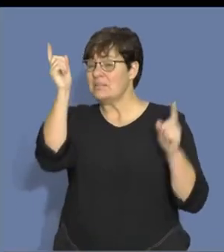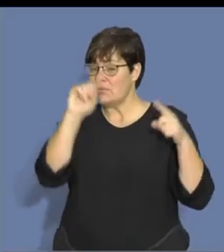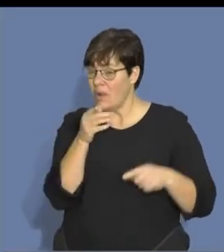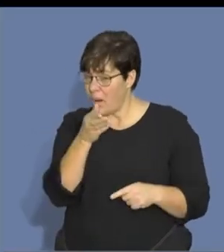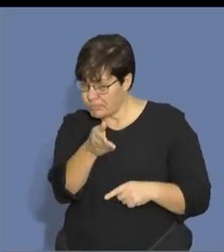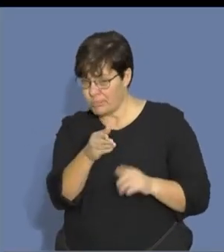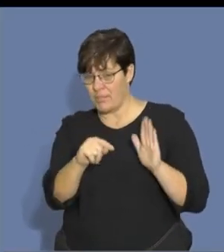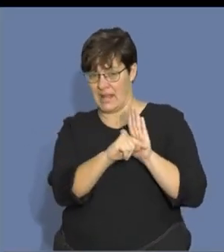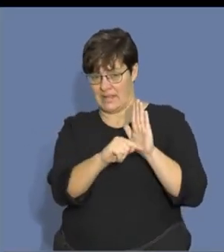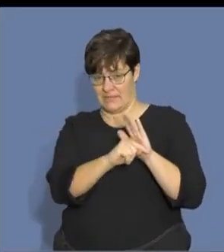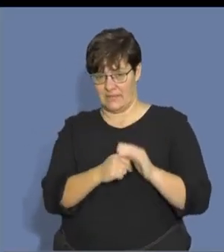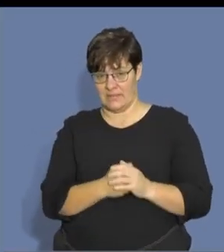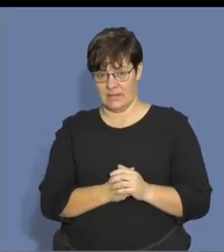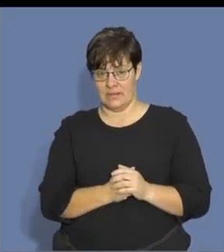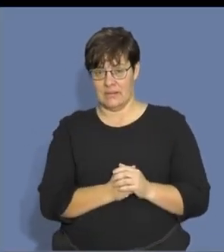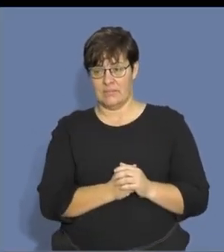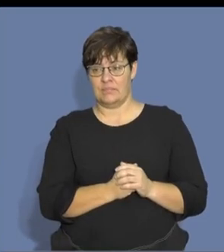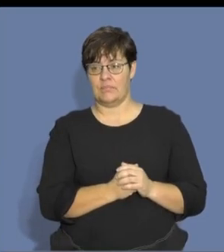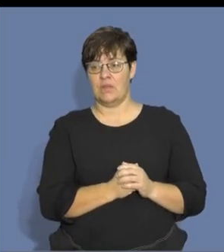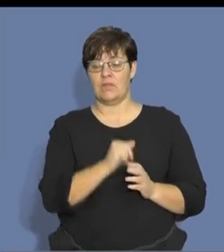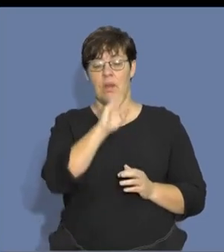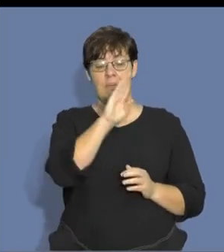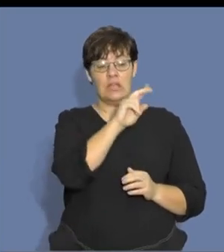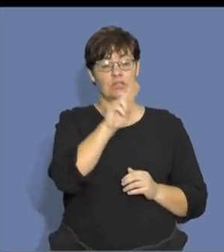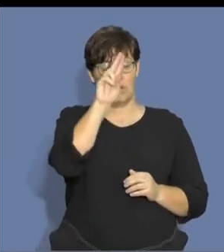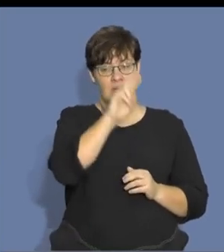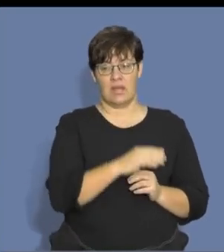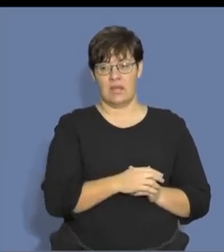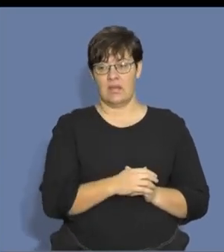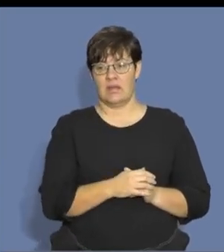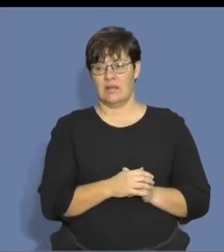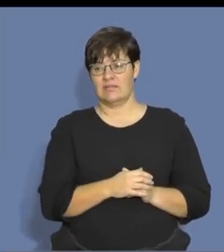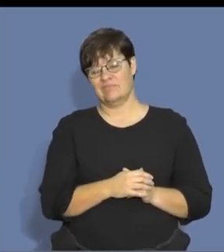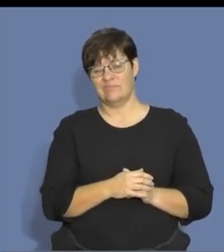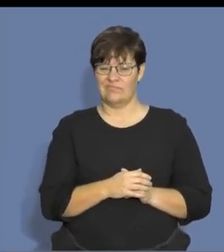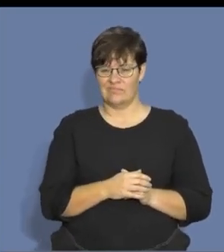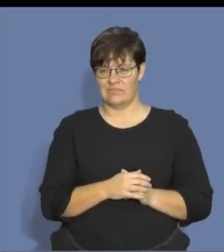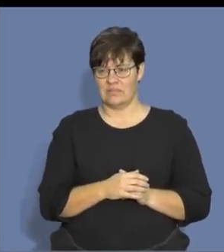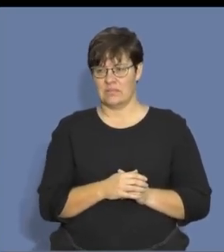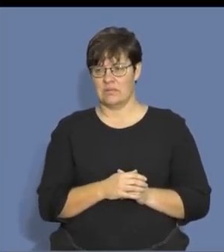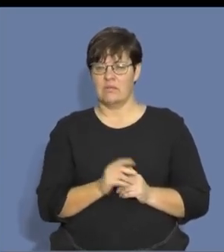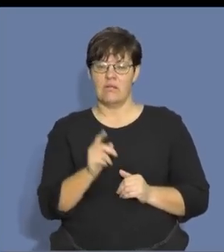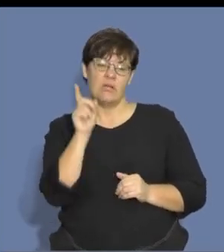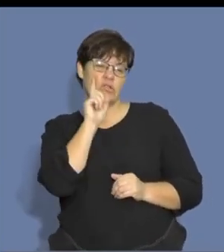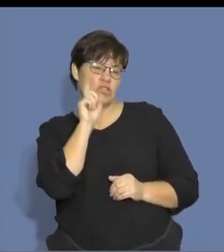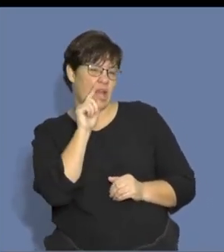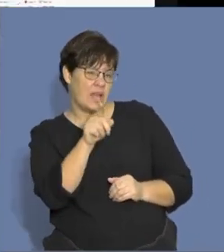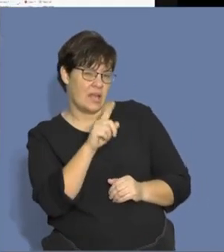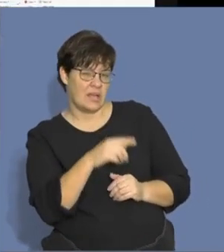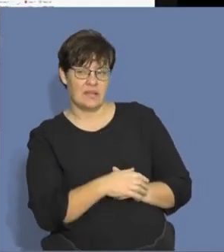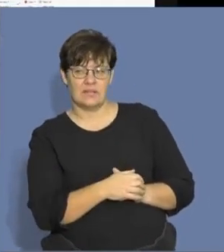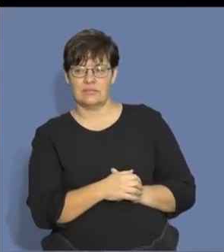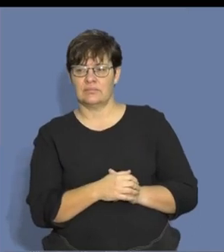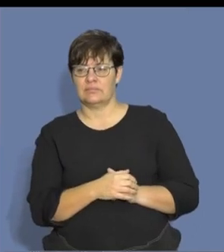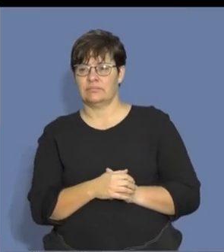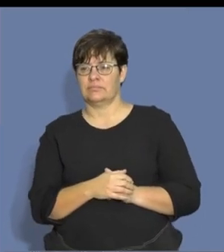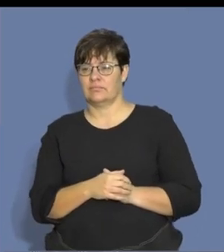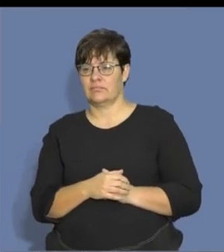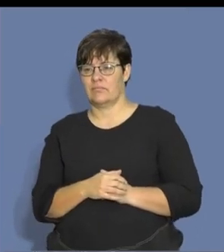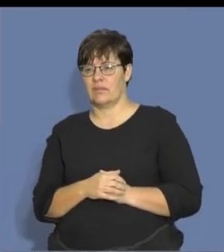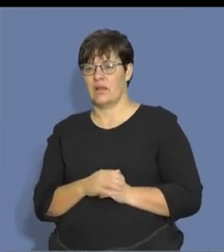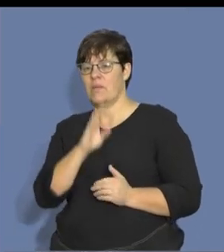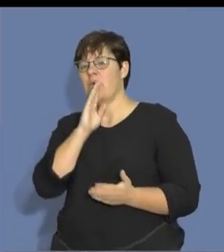All right? And so what I get is b squared. I'm not quite sure what that is, so I'm just going to quickly take out my calculator. Let's